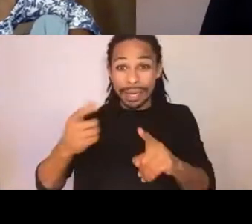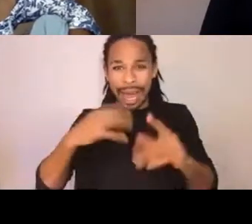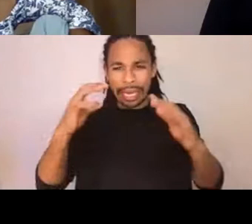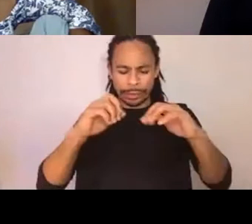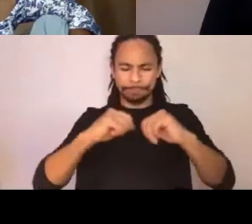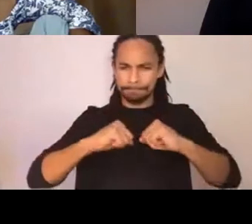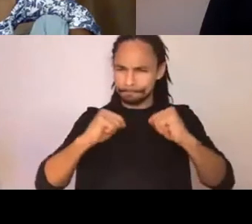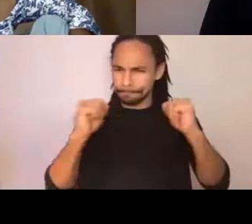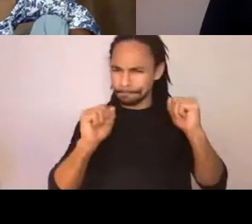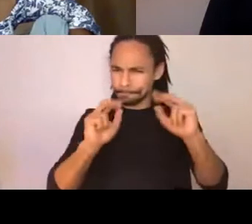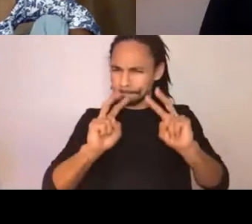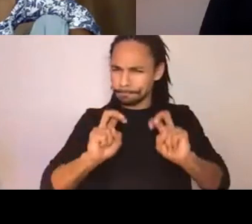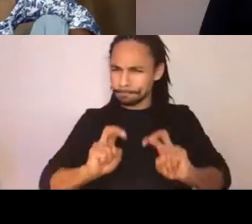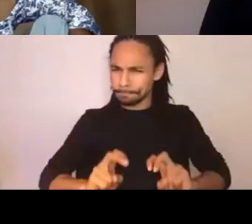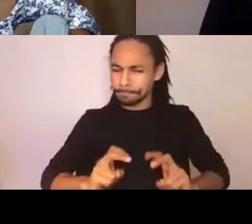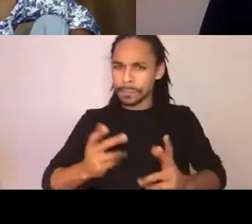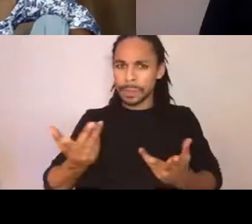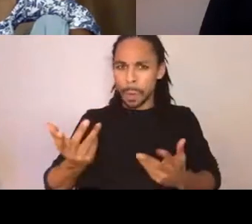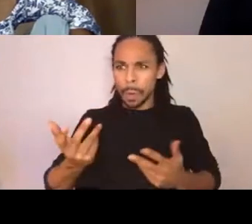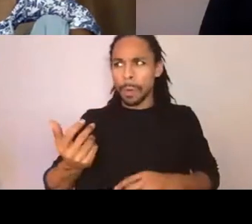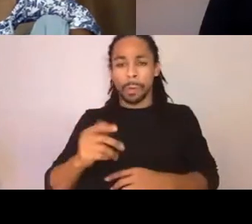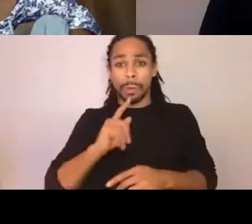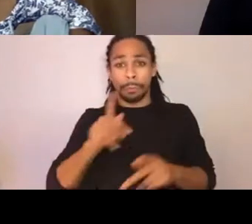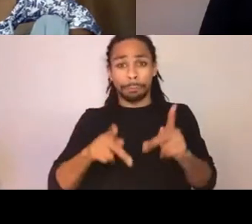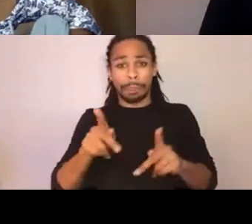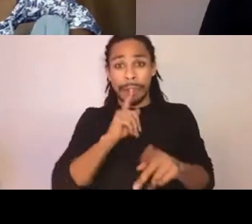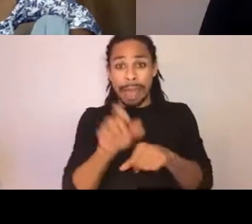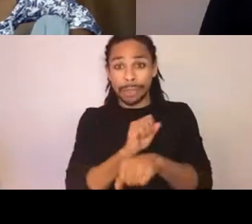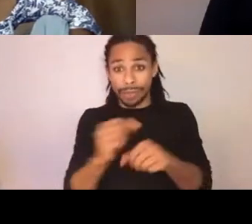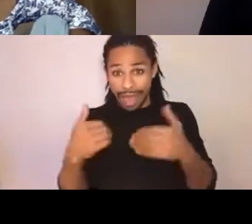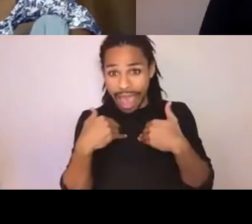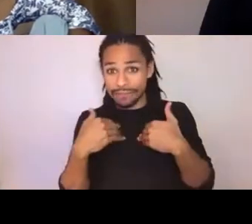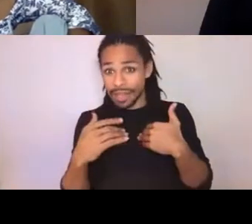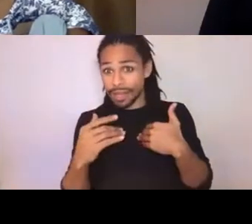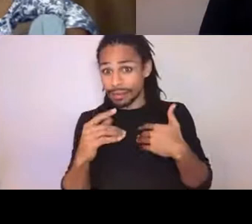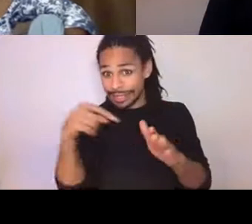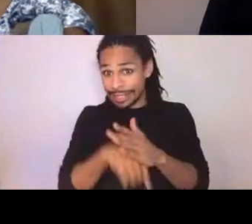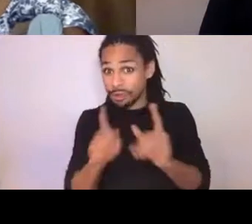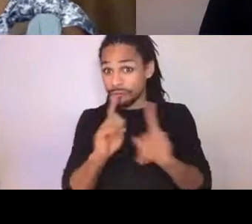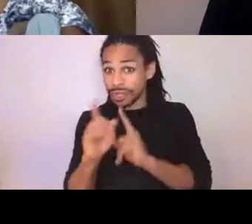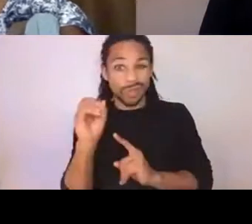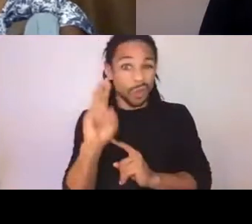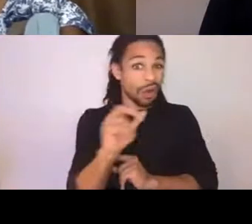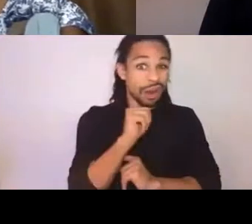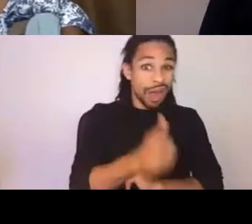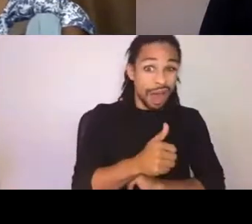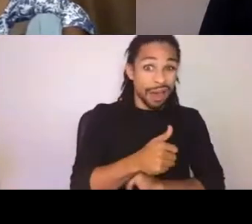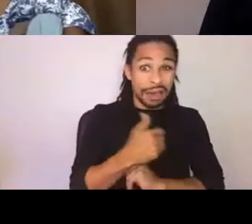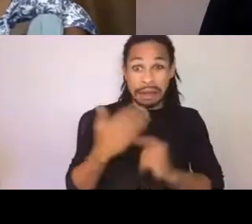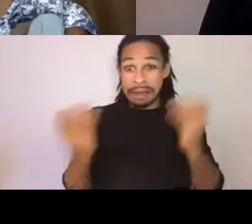having these conversations or not. So, you know, something that I did with a